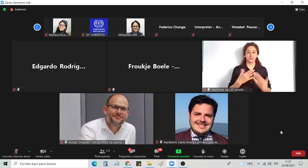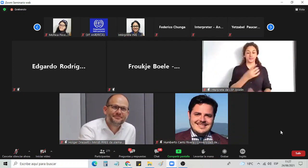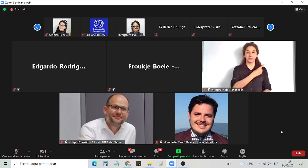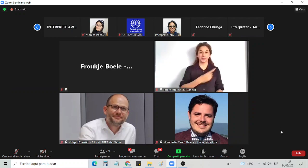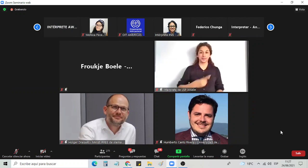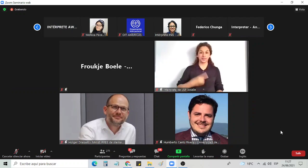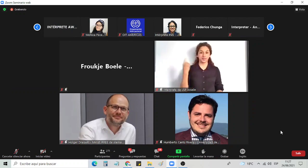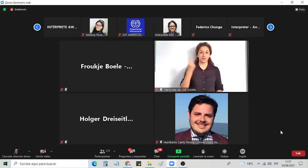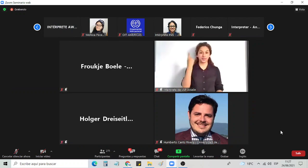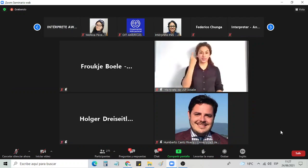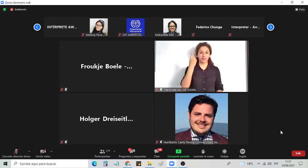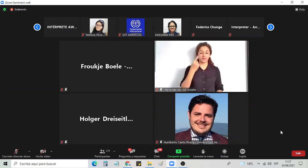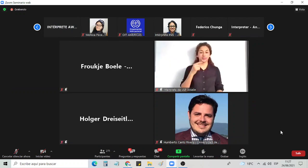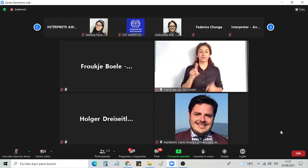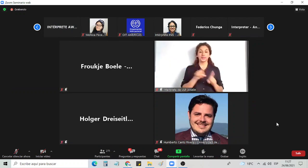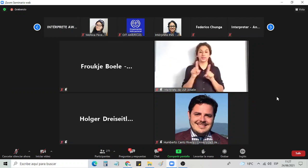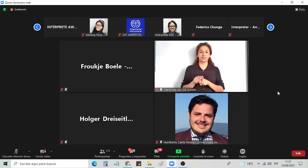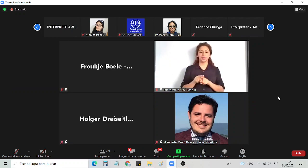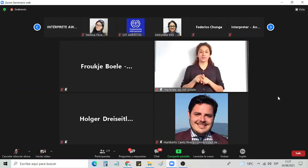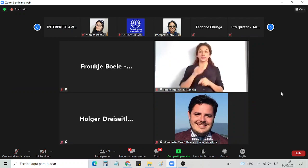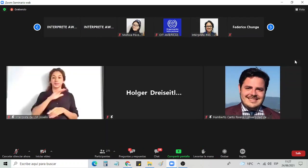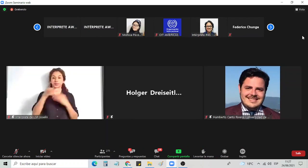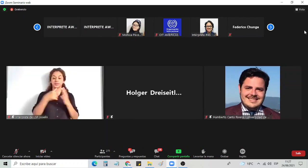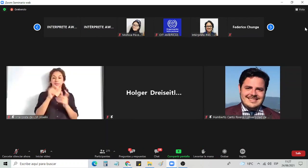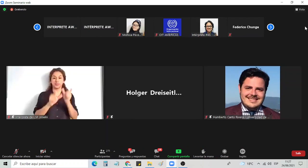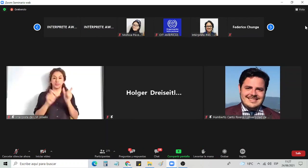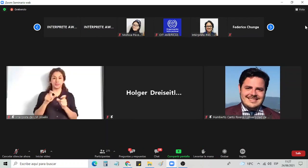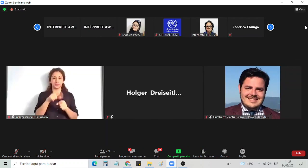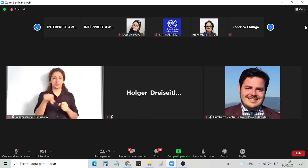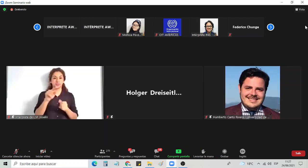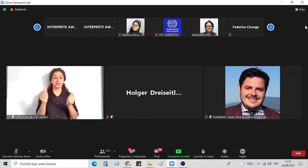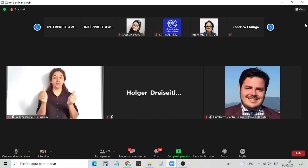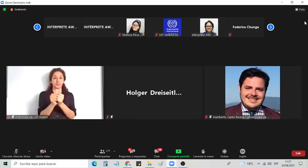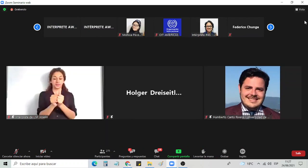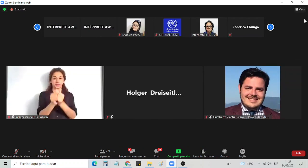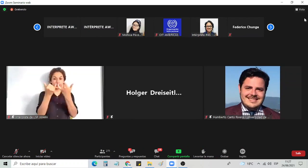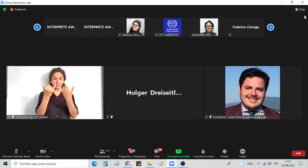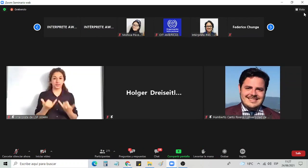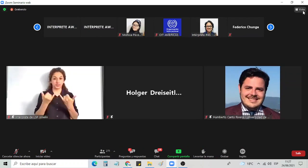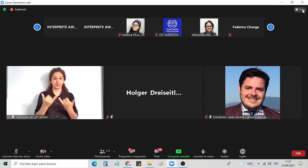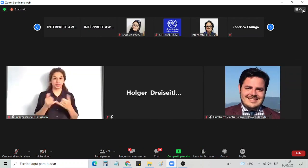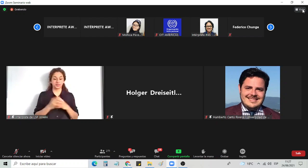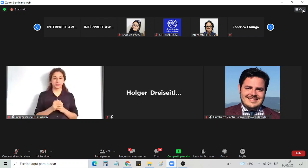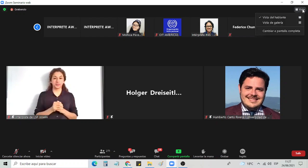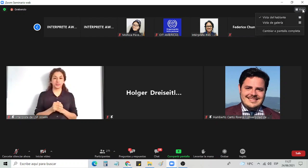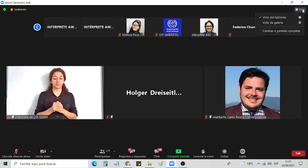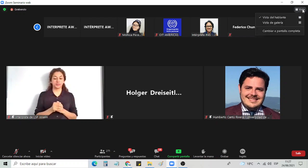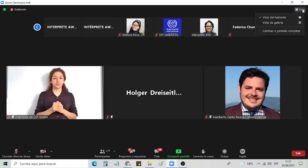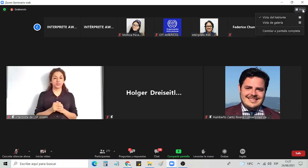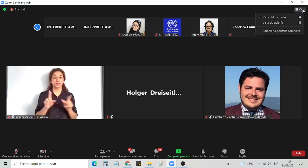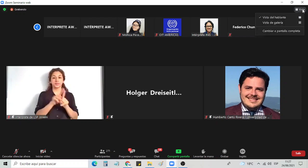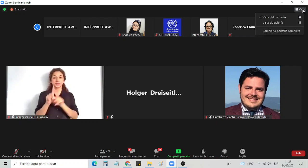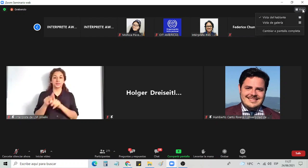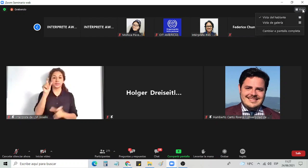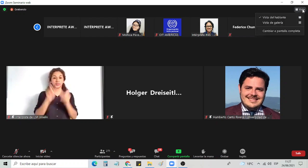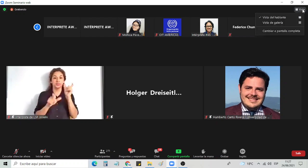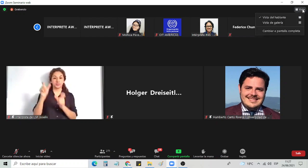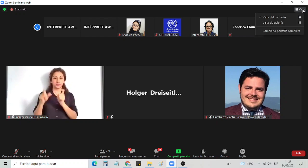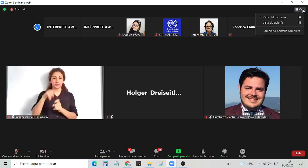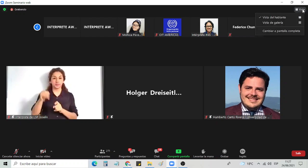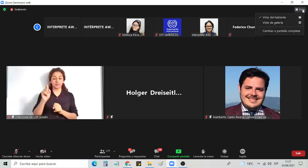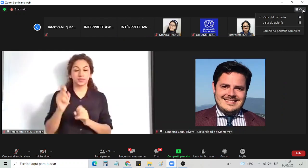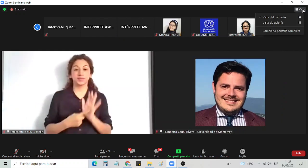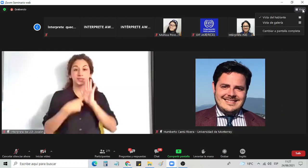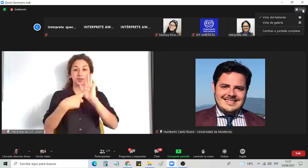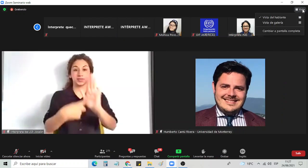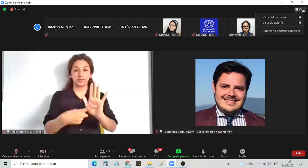we would like to thank the general director of human rights and all of our panelists that were with us in this space and also the people